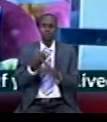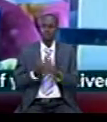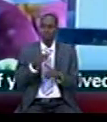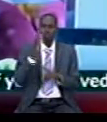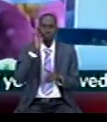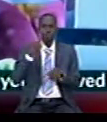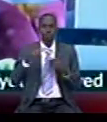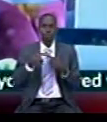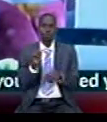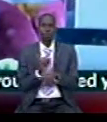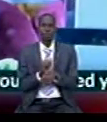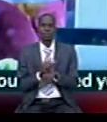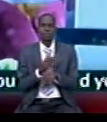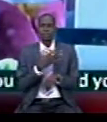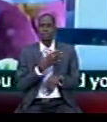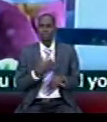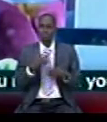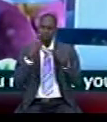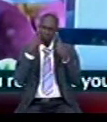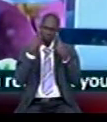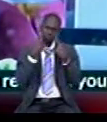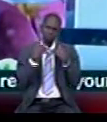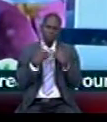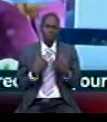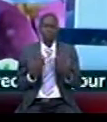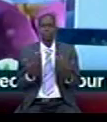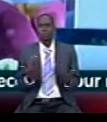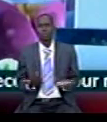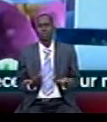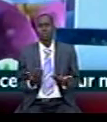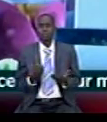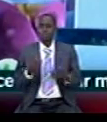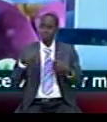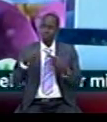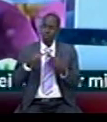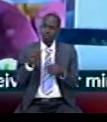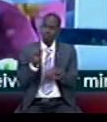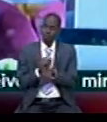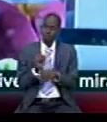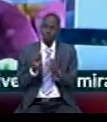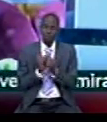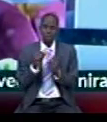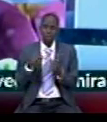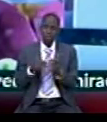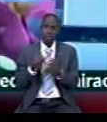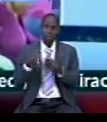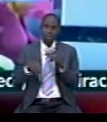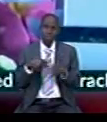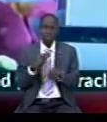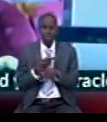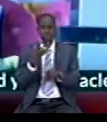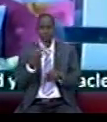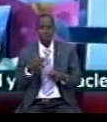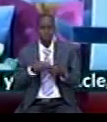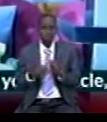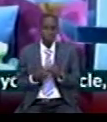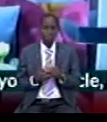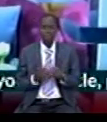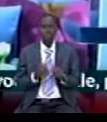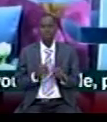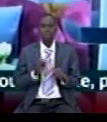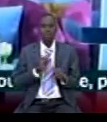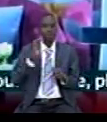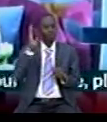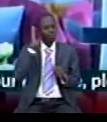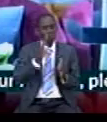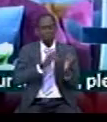crying. I said, with this kind of health, they say I should resume work. I will not. I will resign. I'm going to resign.